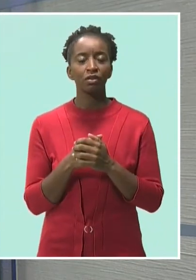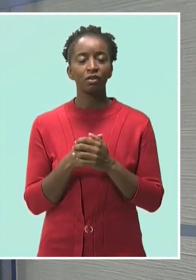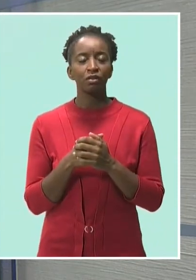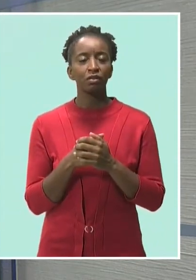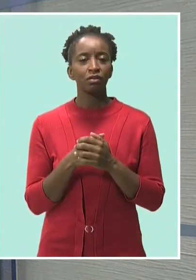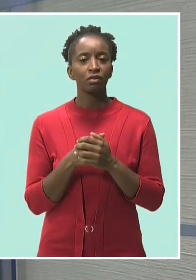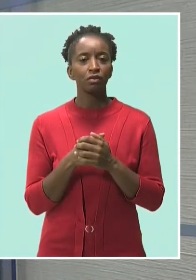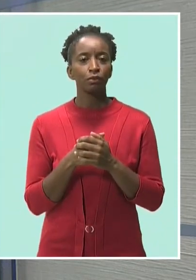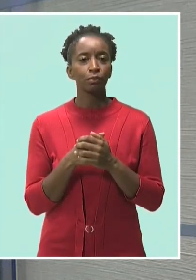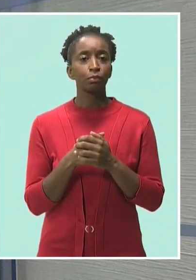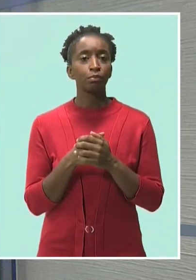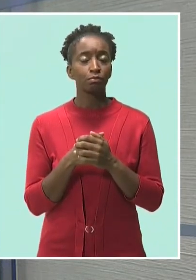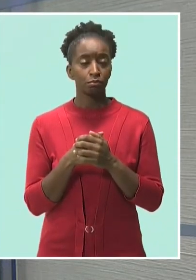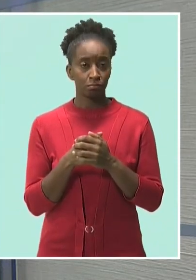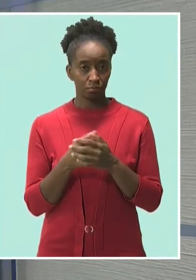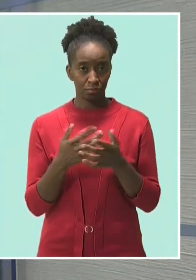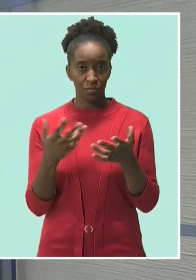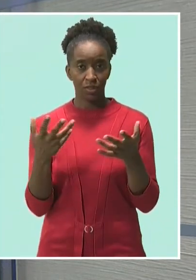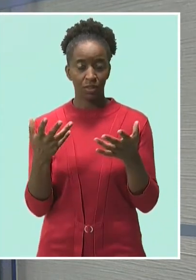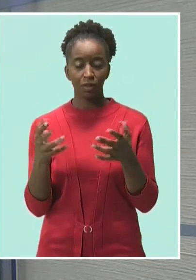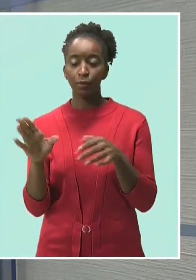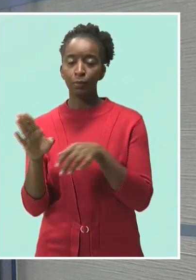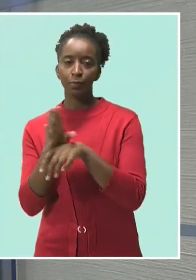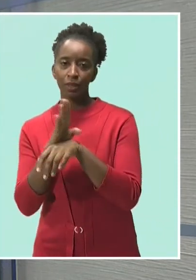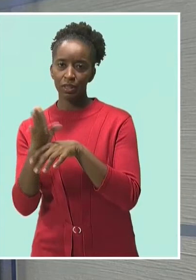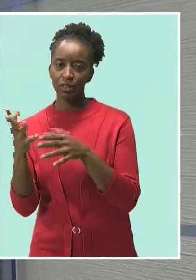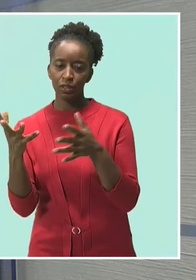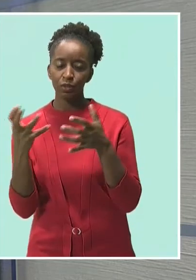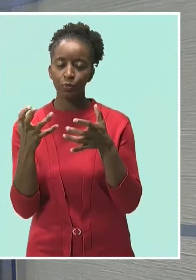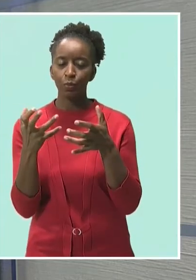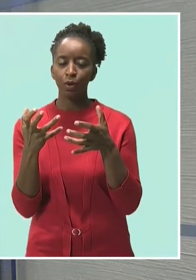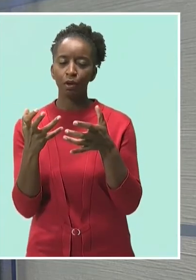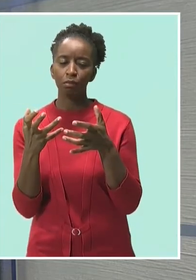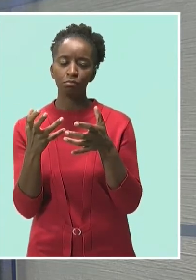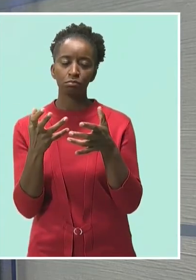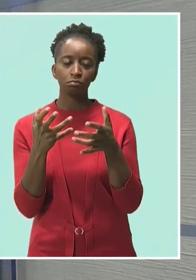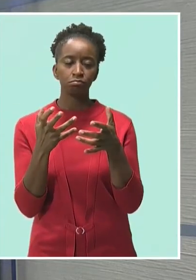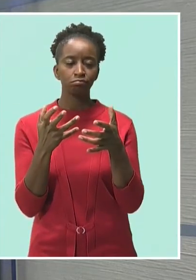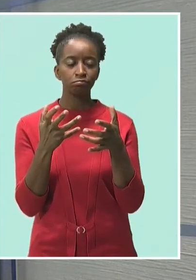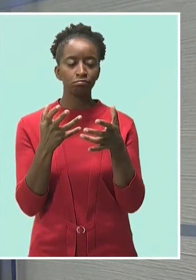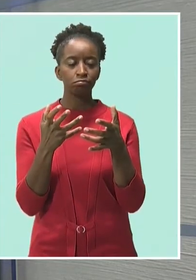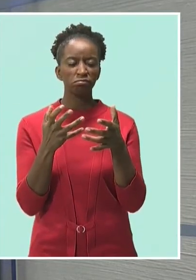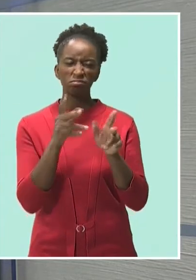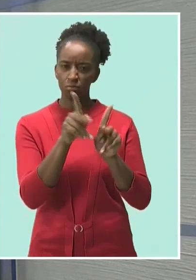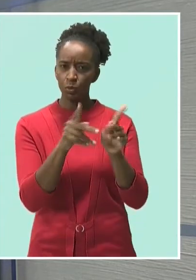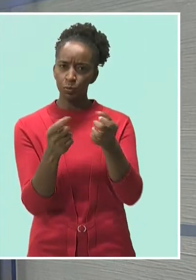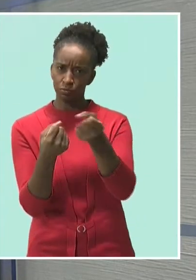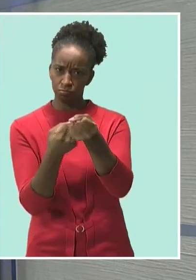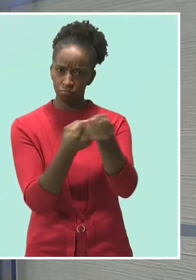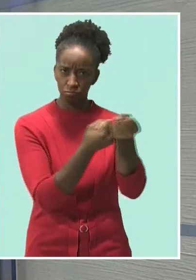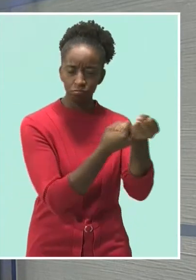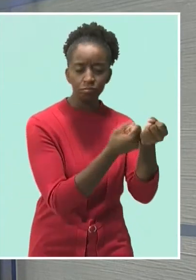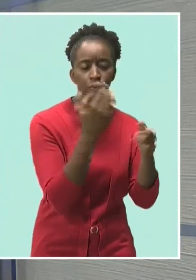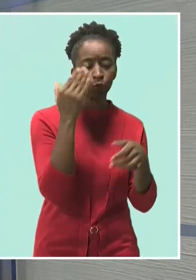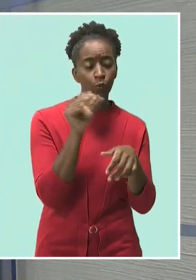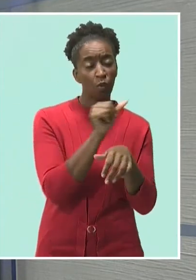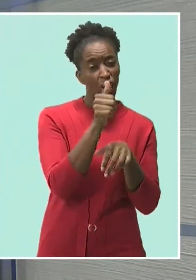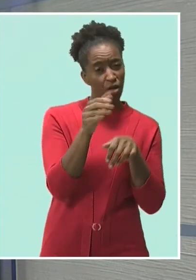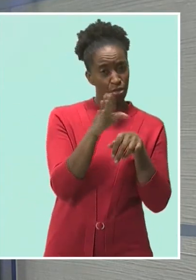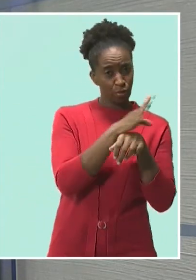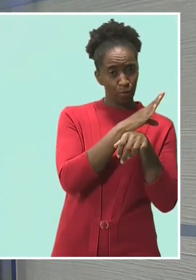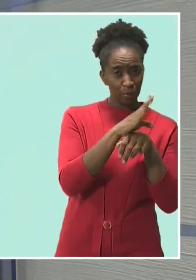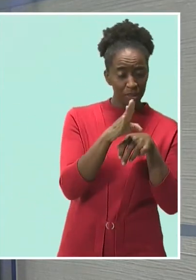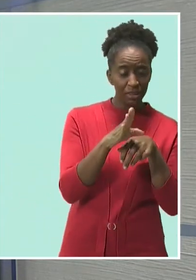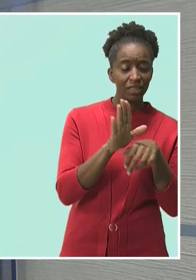they want to be on the side of actions and solutions. The move comes after a number of food companies announced they would rename some of